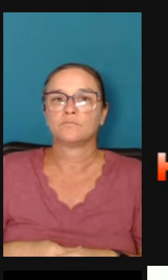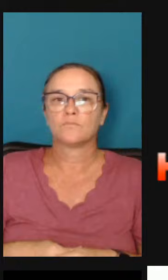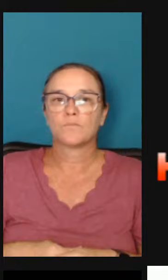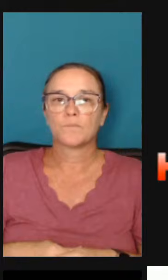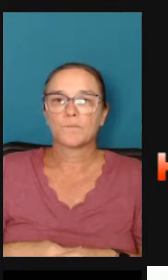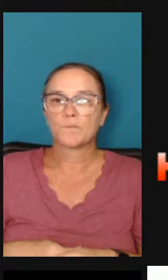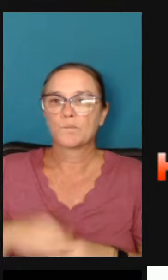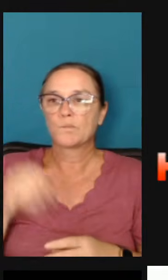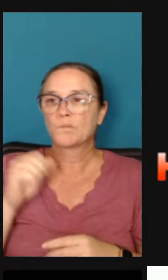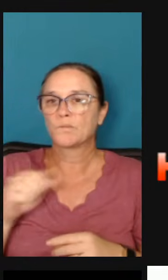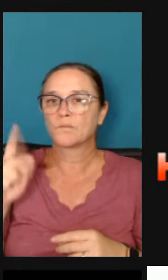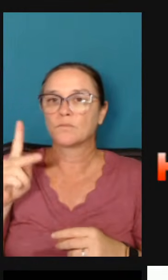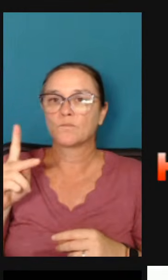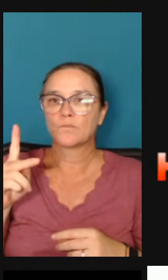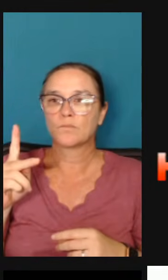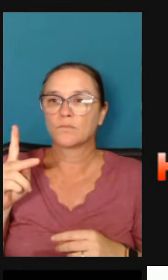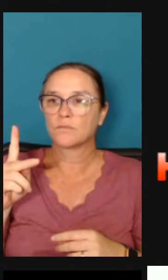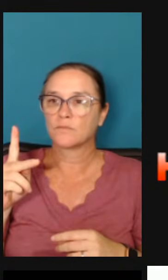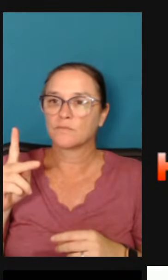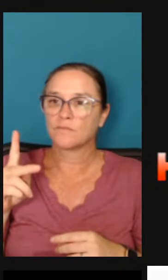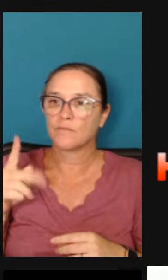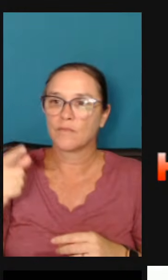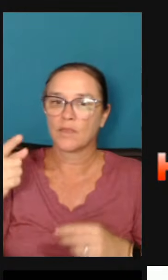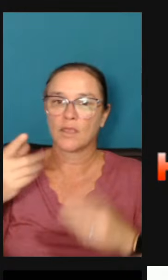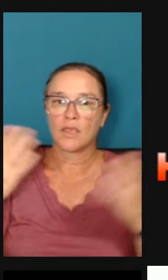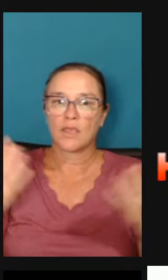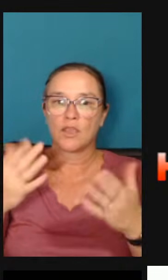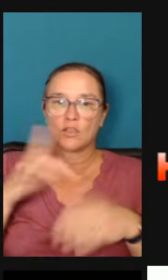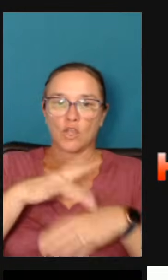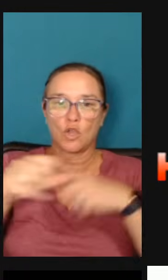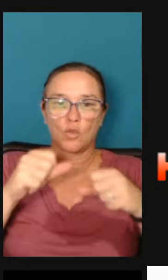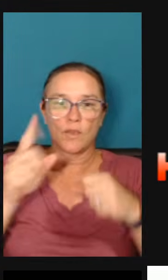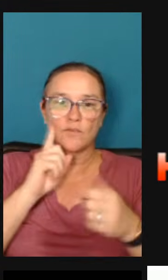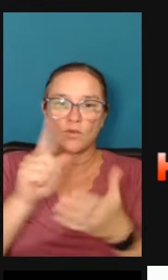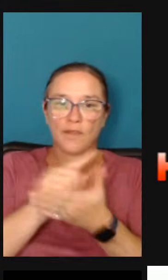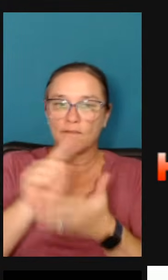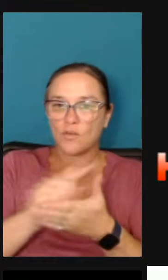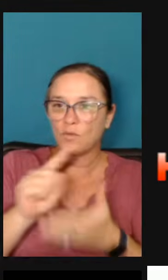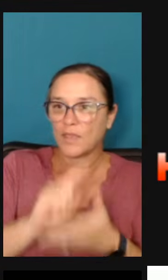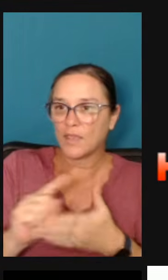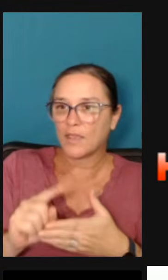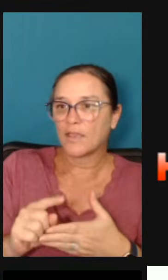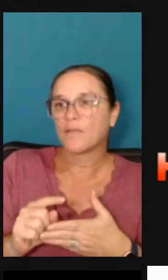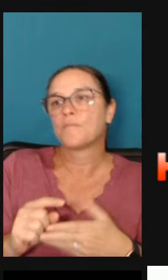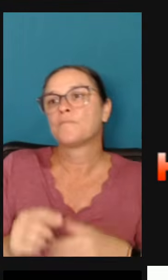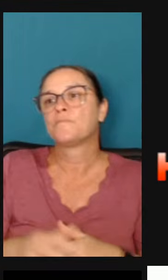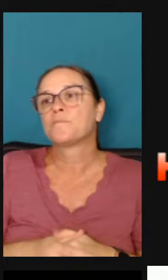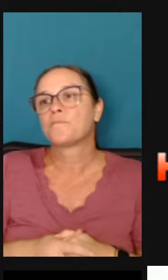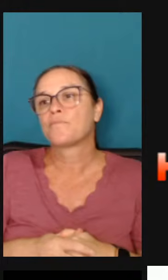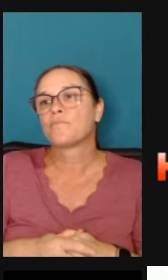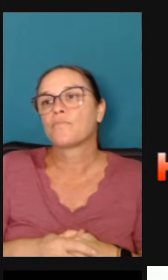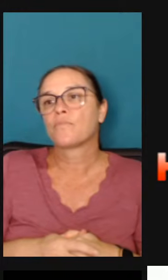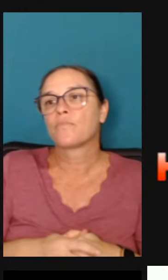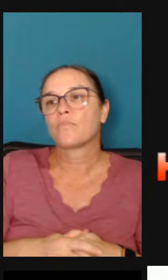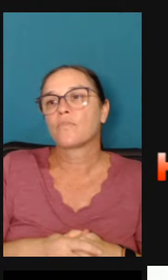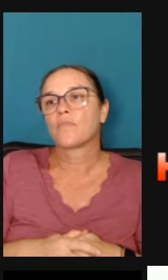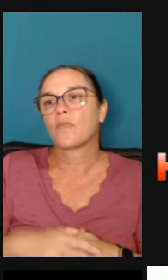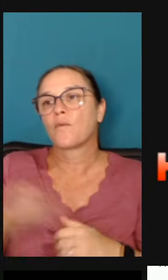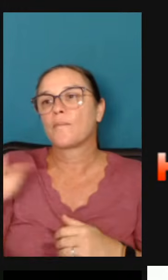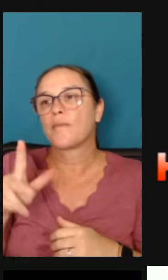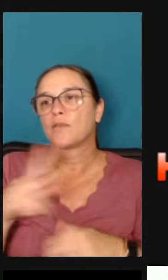Okay, so here's earthquakes per week. So this shows the last couple of weeks of extra earthquakes, but we're back to our normal